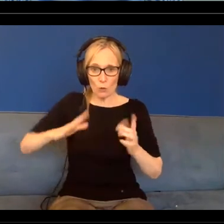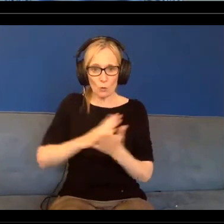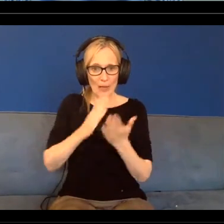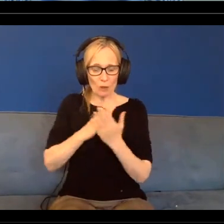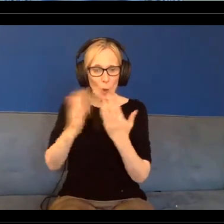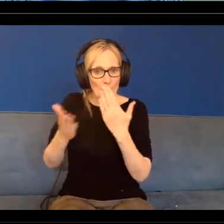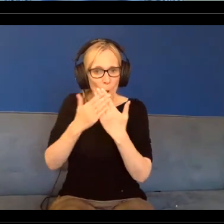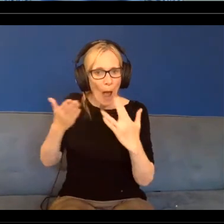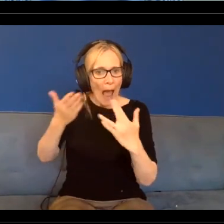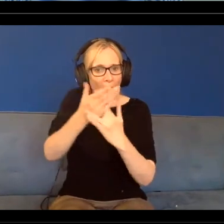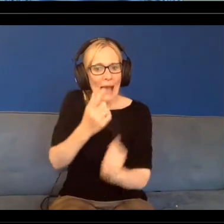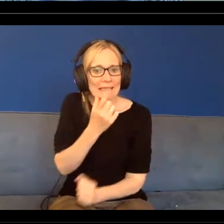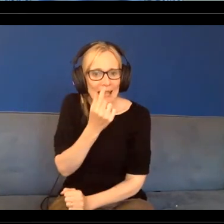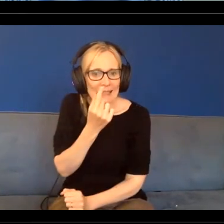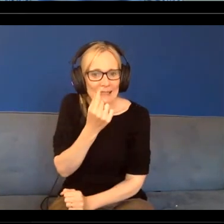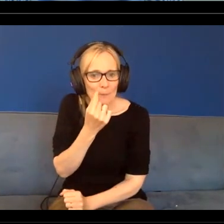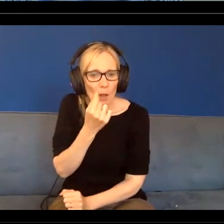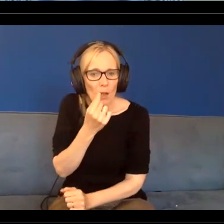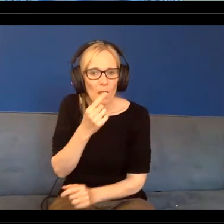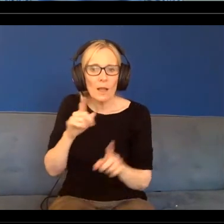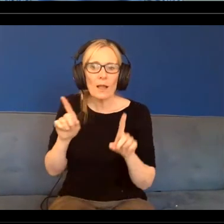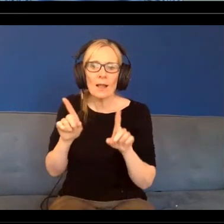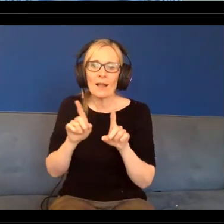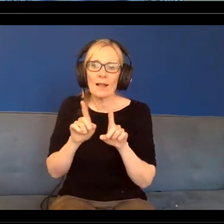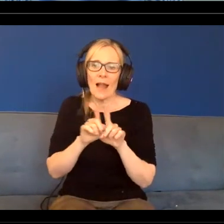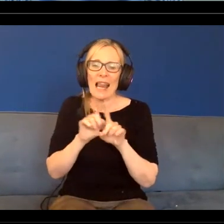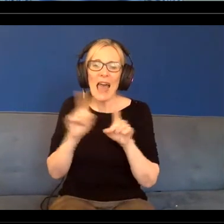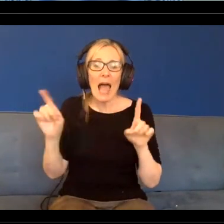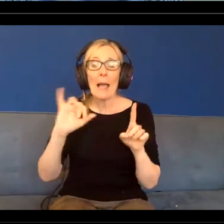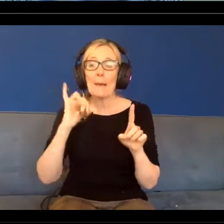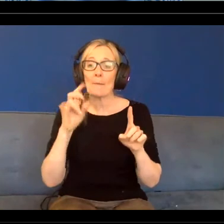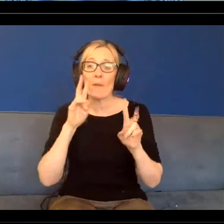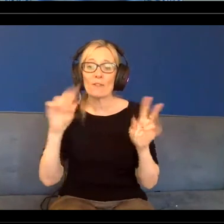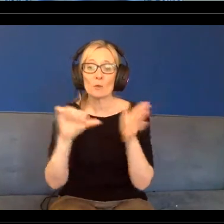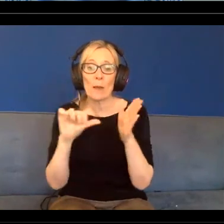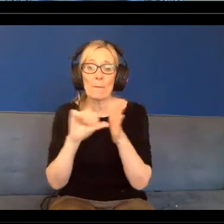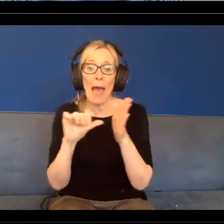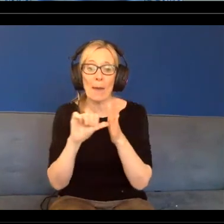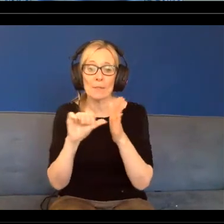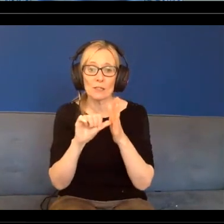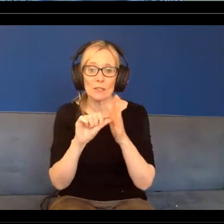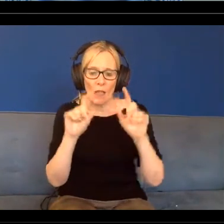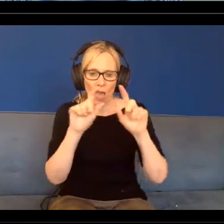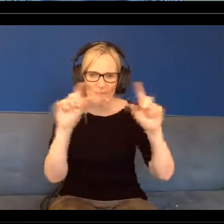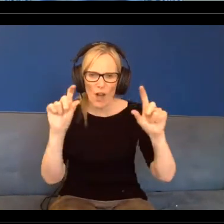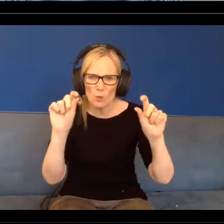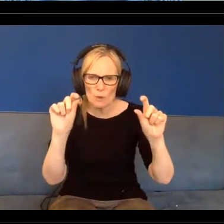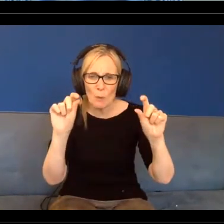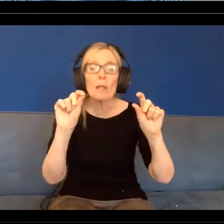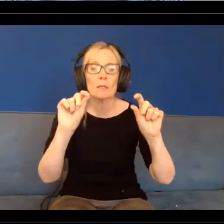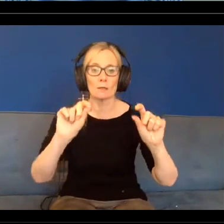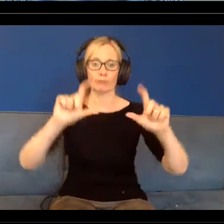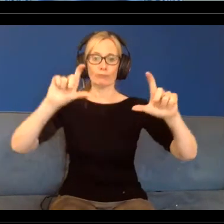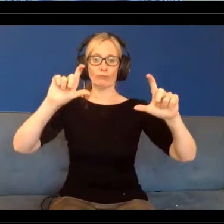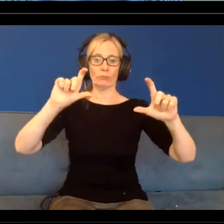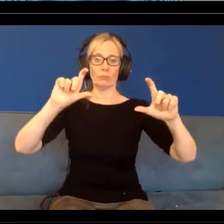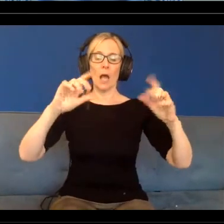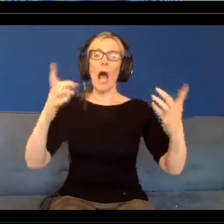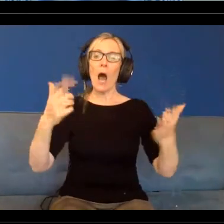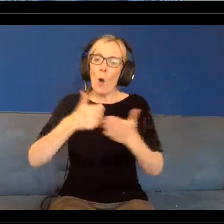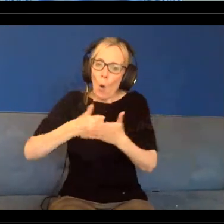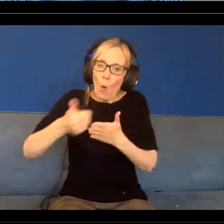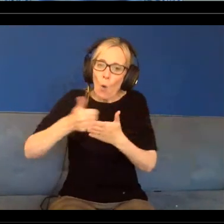picture or increasing the bond and demonstration, visual demonstration, and including